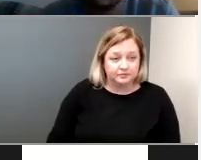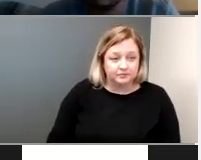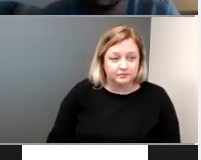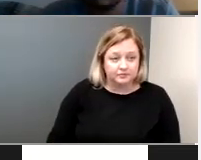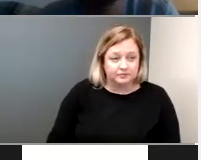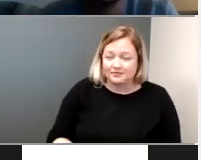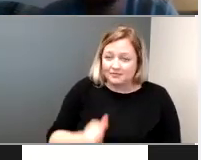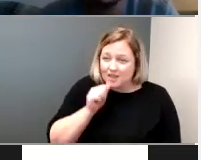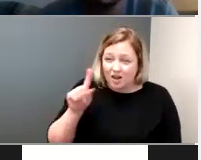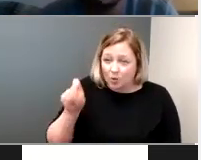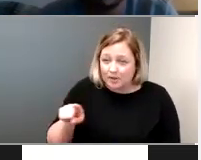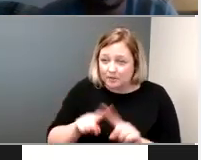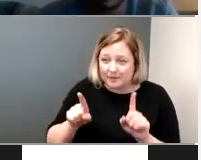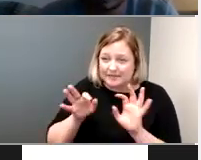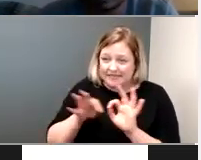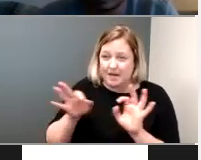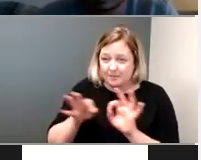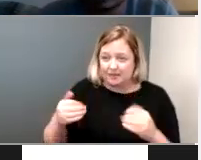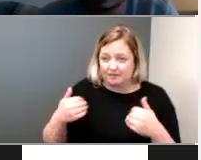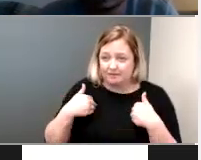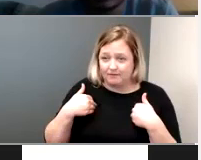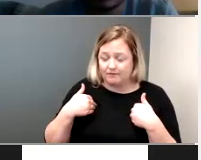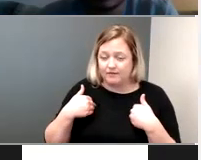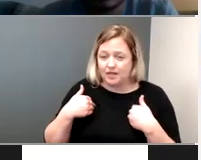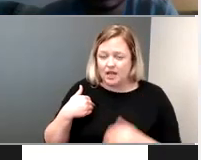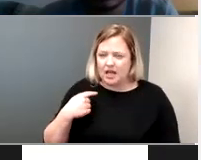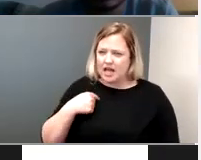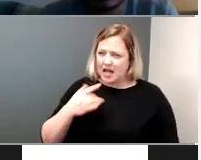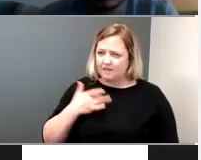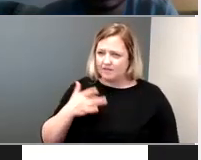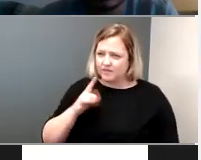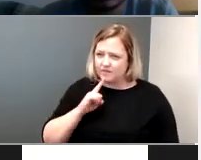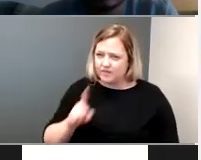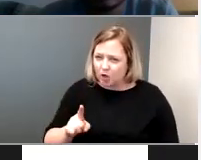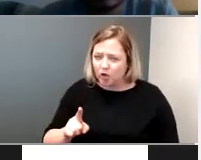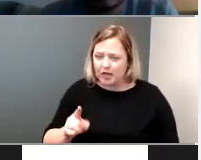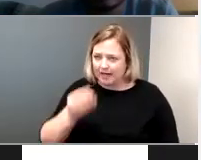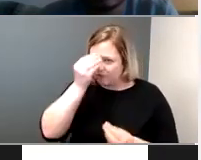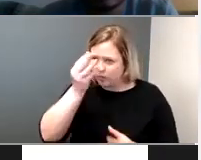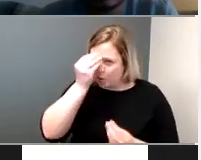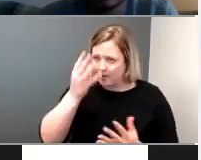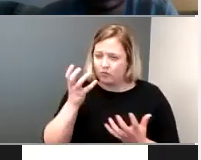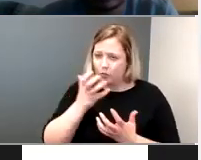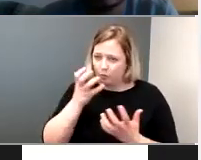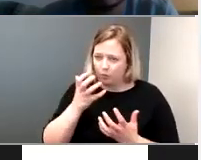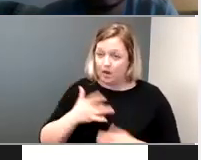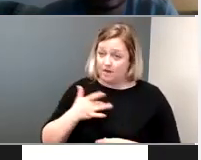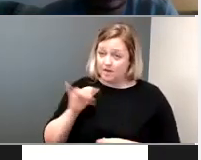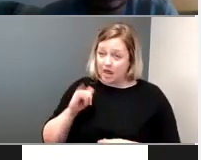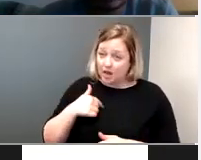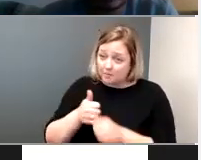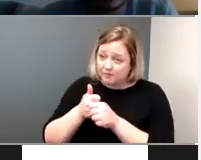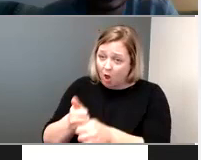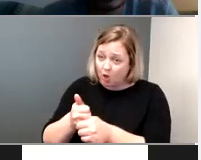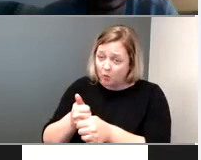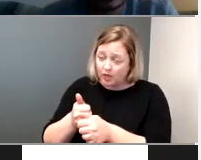Not a question, but a statement. Mm-hmm. I feel it's very informative, and I feel like I'm following, but